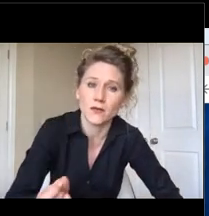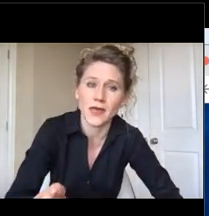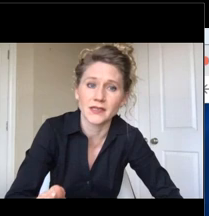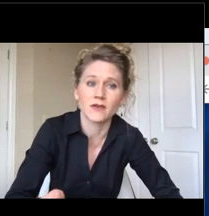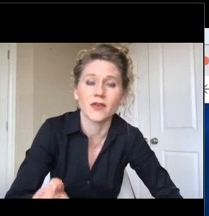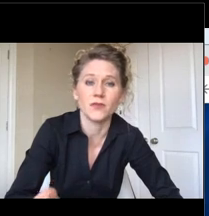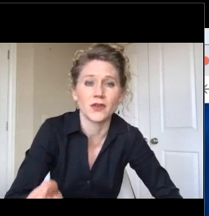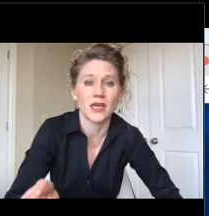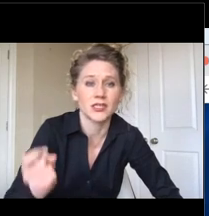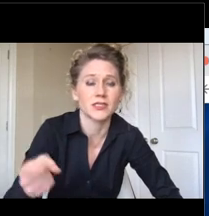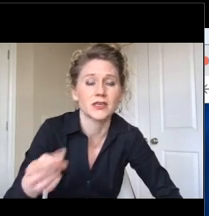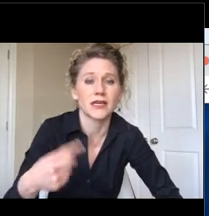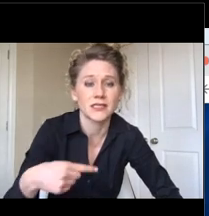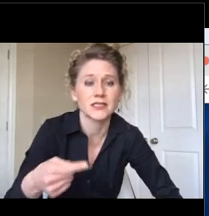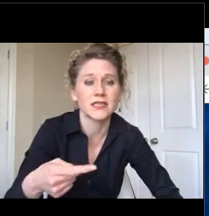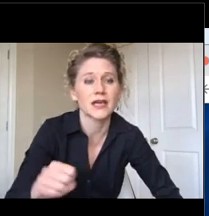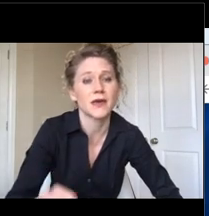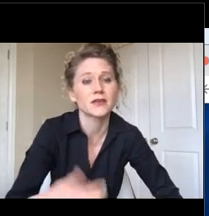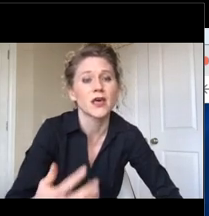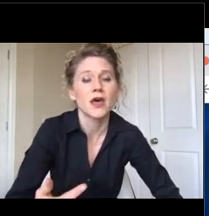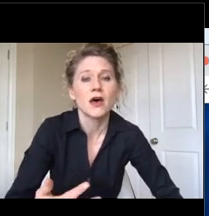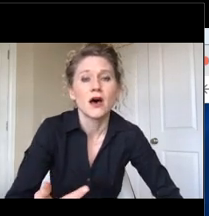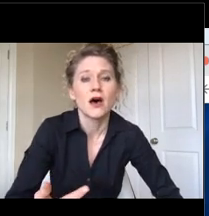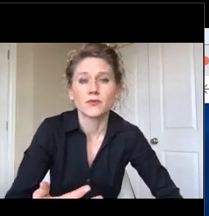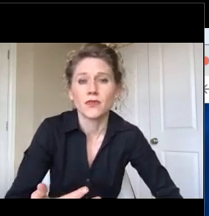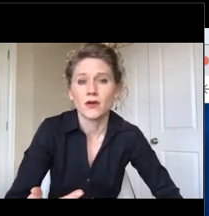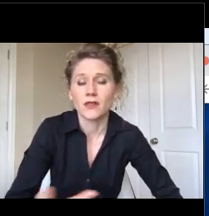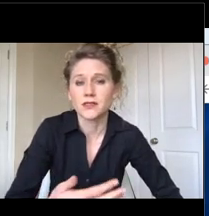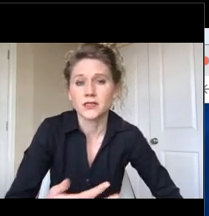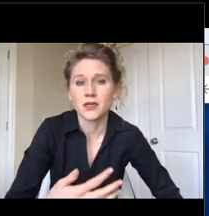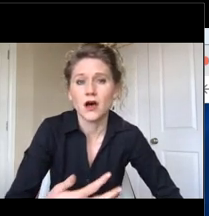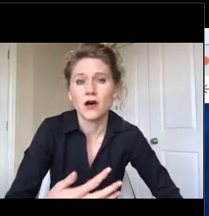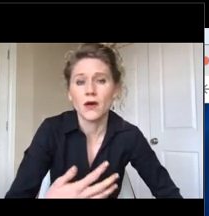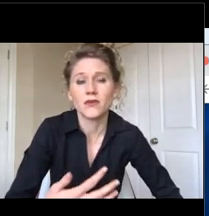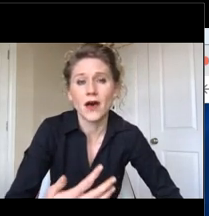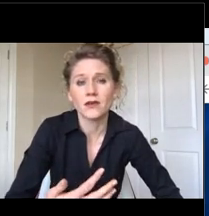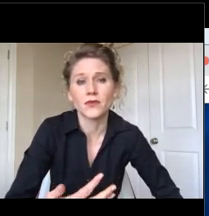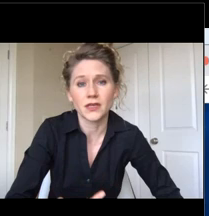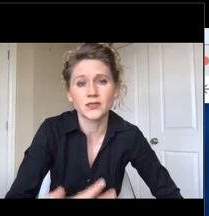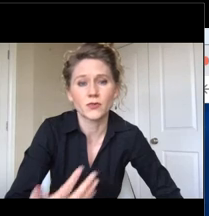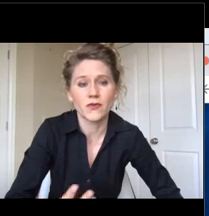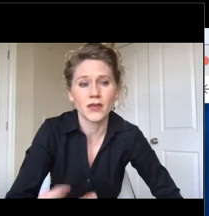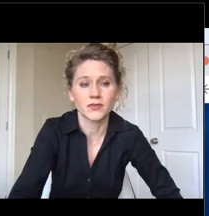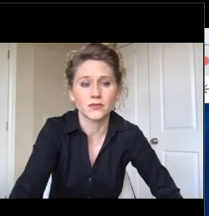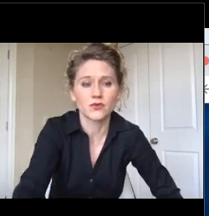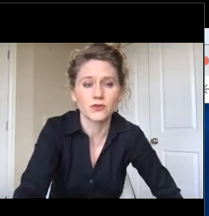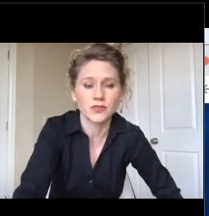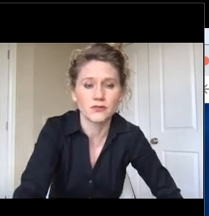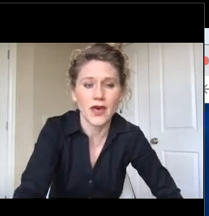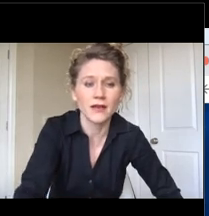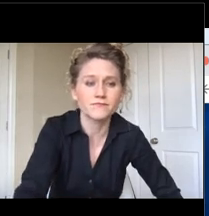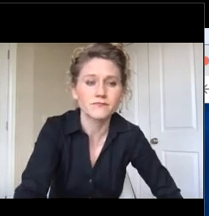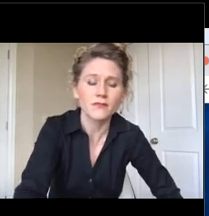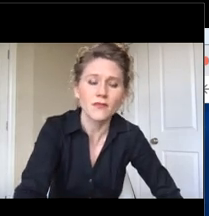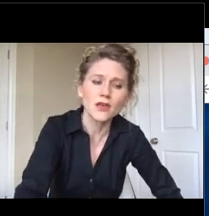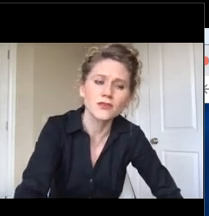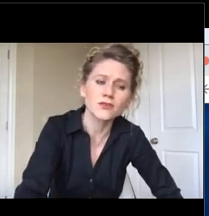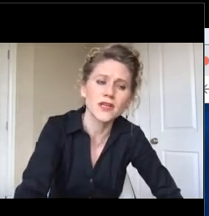successful element of communication to electeds and taxpayers. So we thought, okay, let's that'd be a valuable thing to provide you with some tools to do